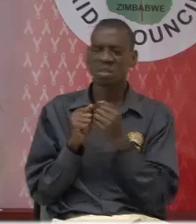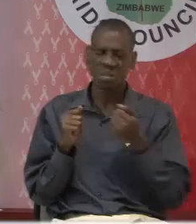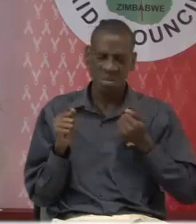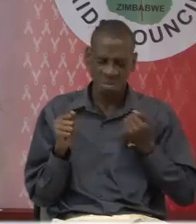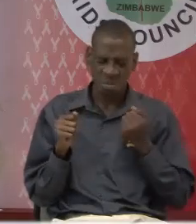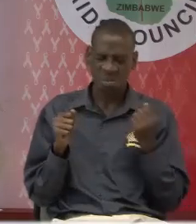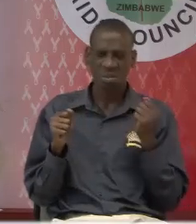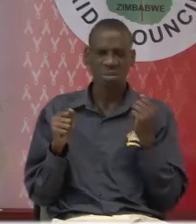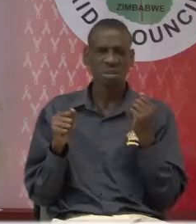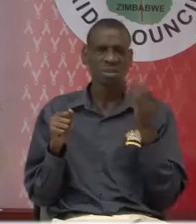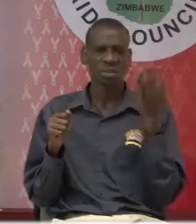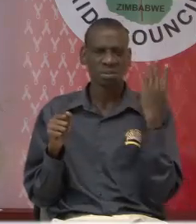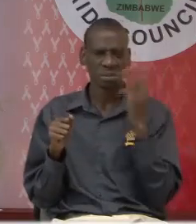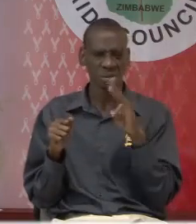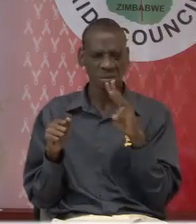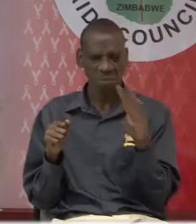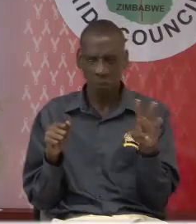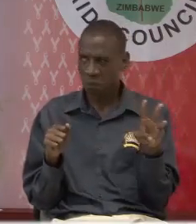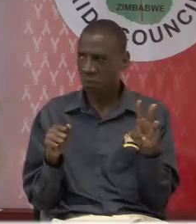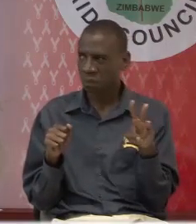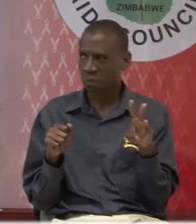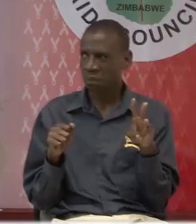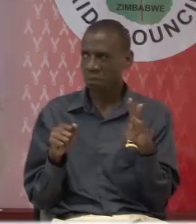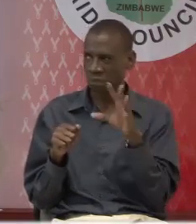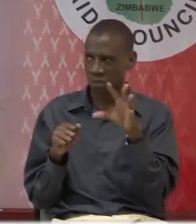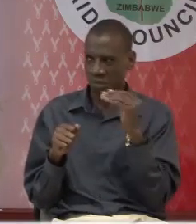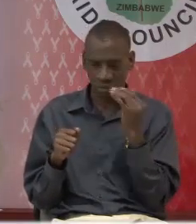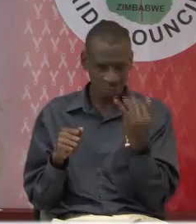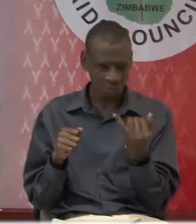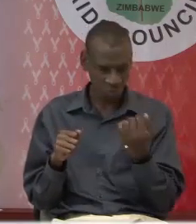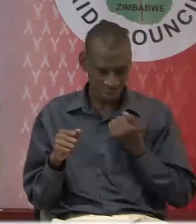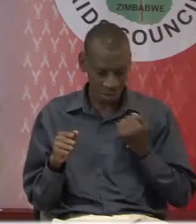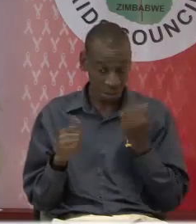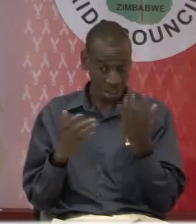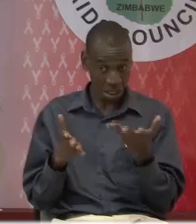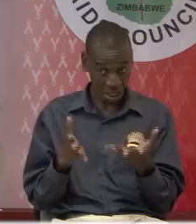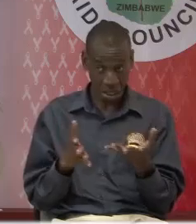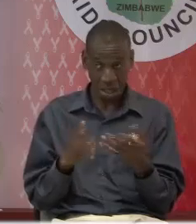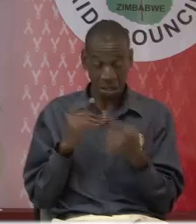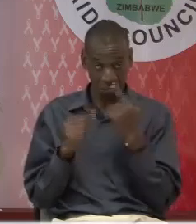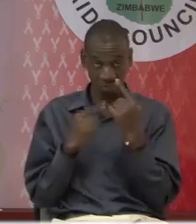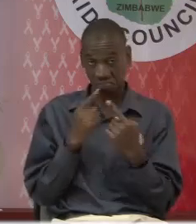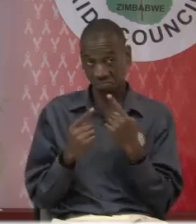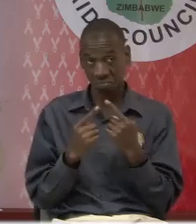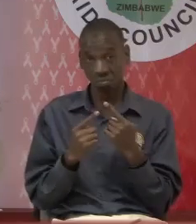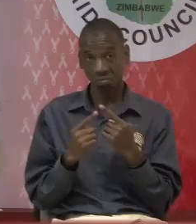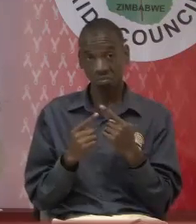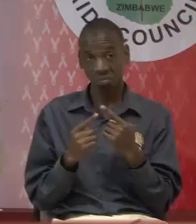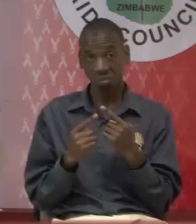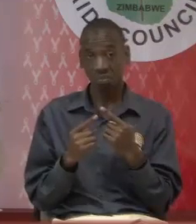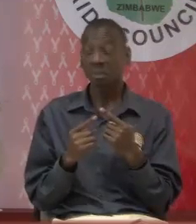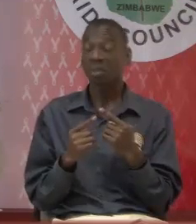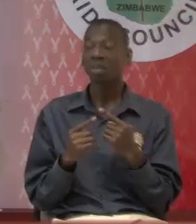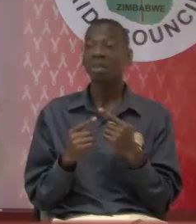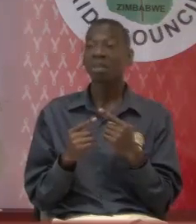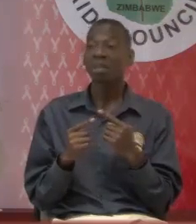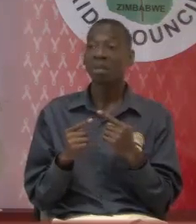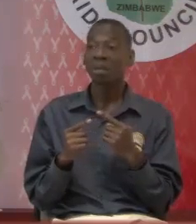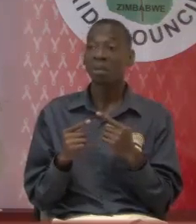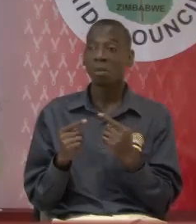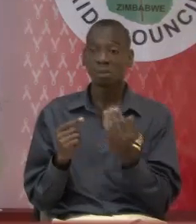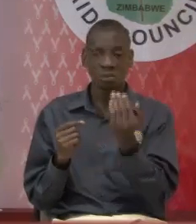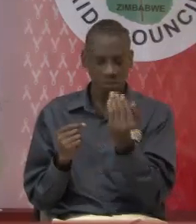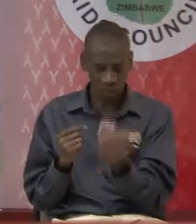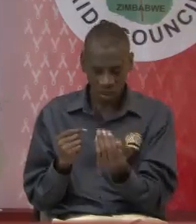misikanzwa masvondo apfuura ndofunga svondo rapera tatinavo vechidiki munomu ende vanga vachitaura kuti isusu tiri kuitisa child